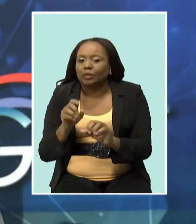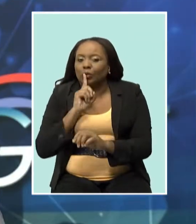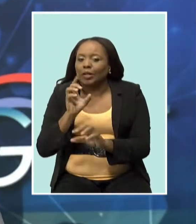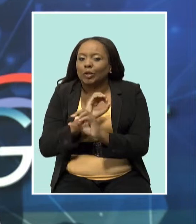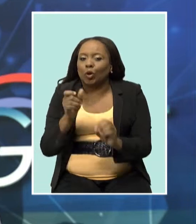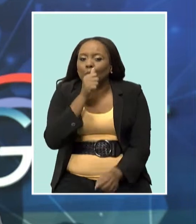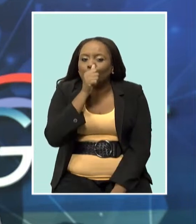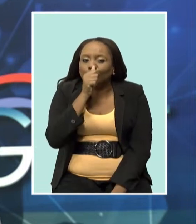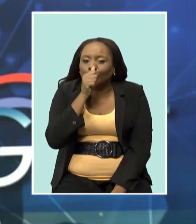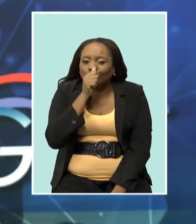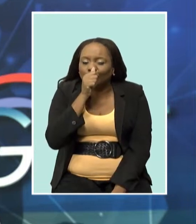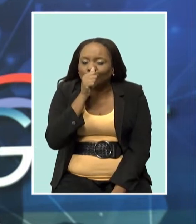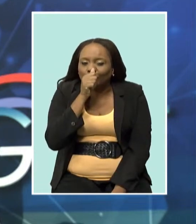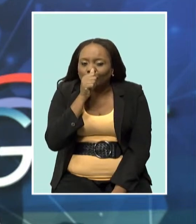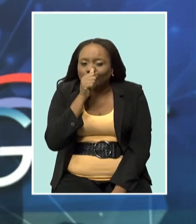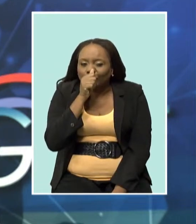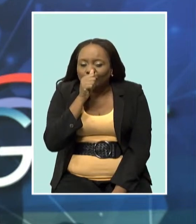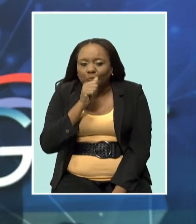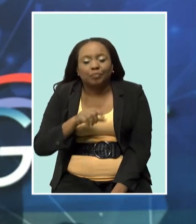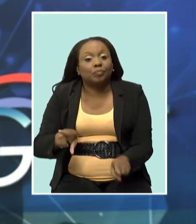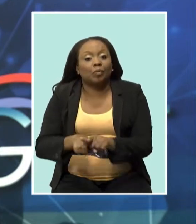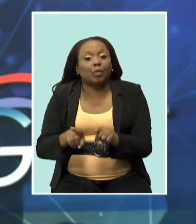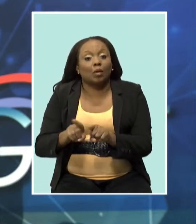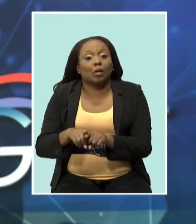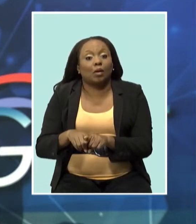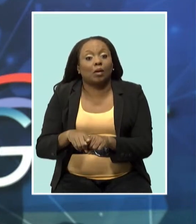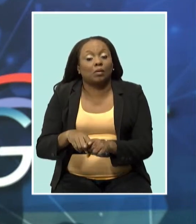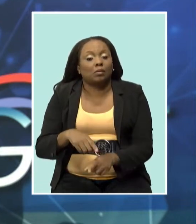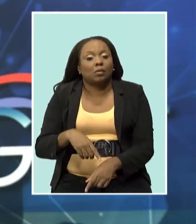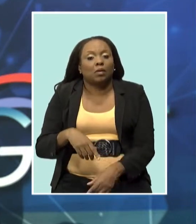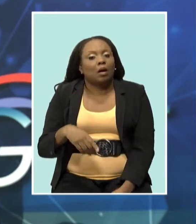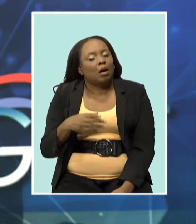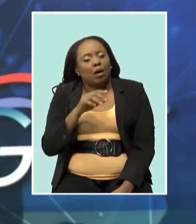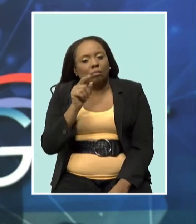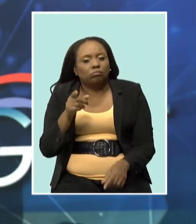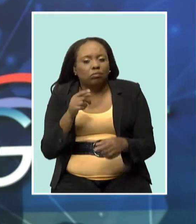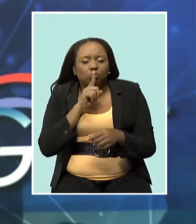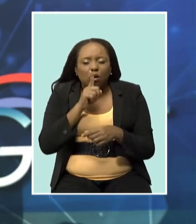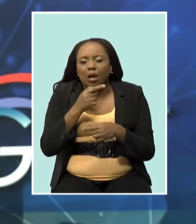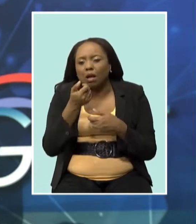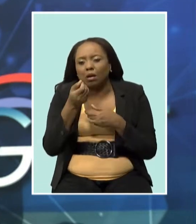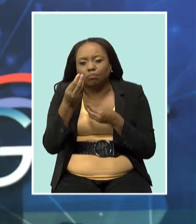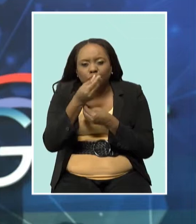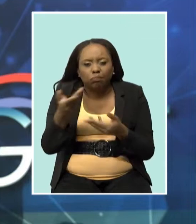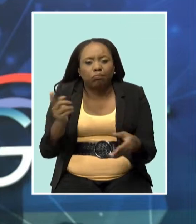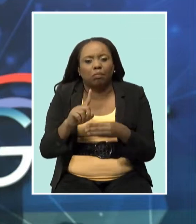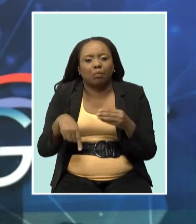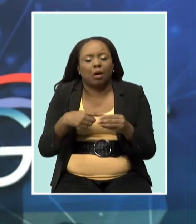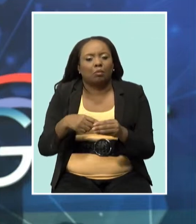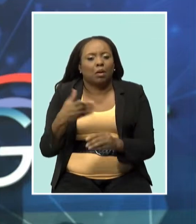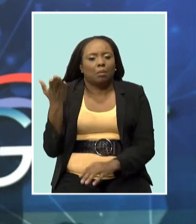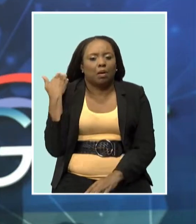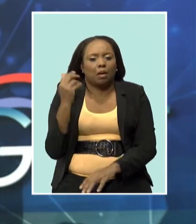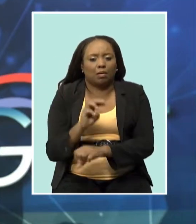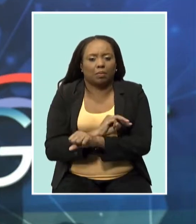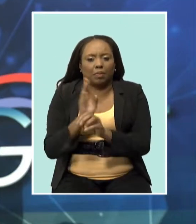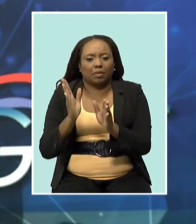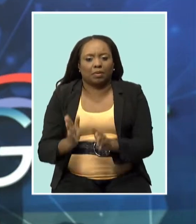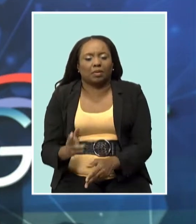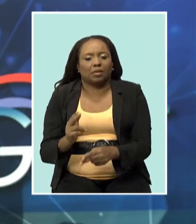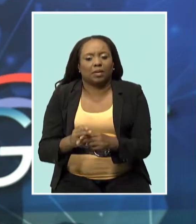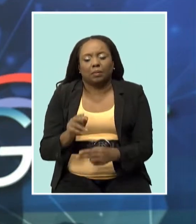number, but we had to bring in investigators from overseas because in a country with just under 300,000 people, everybody knows